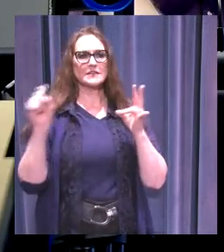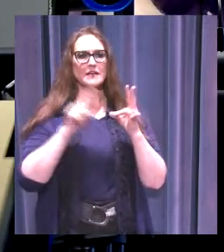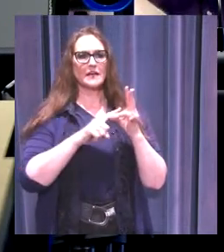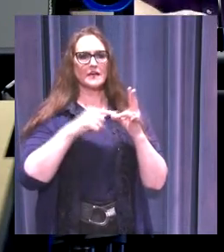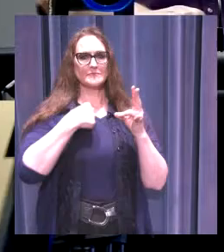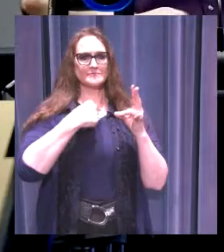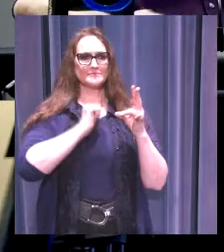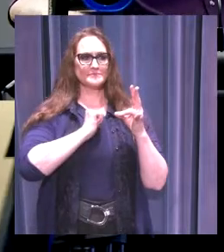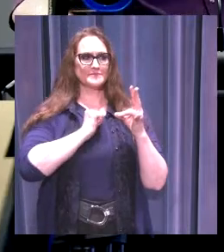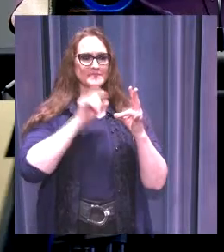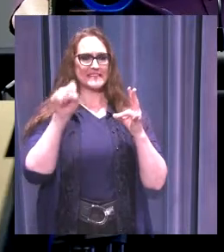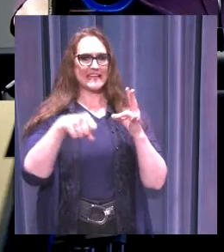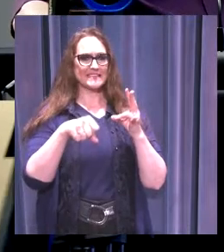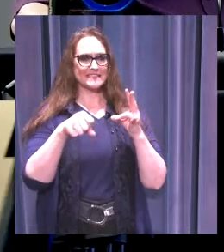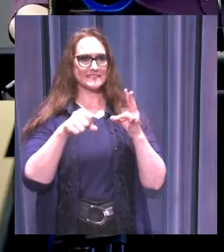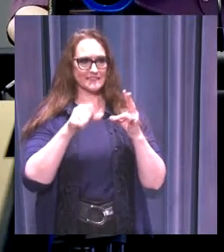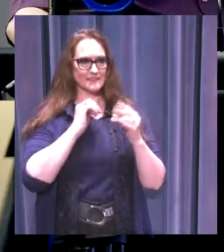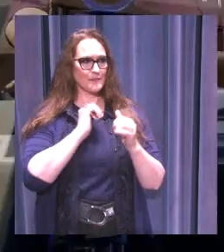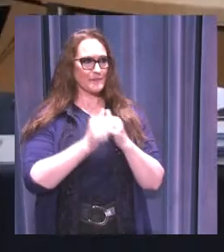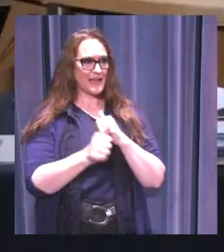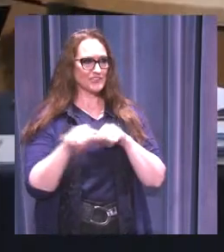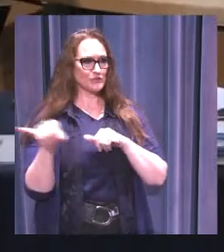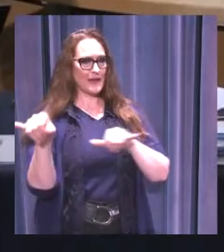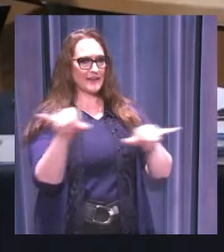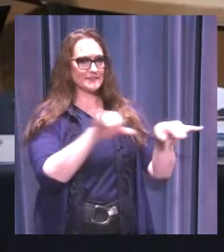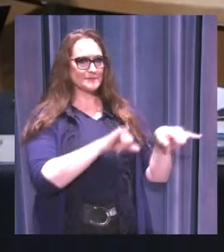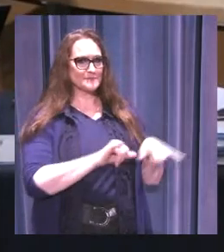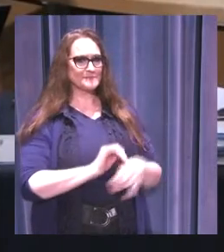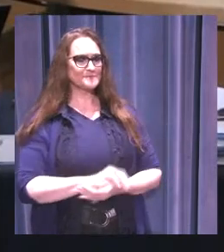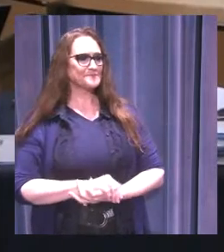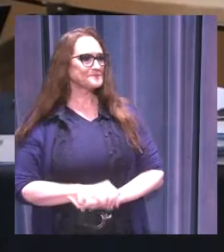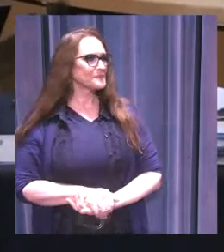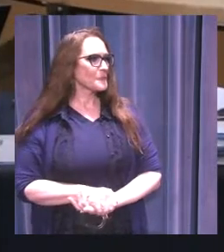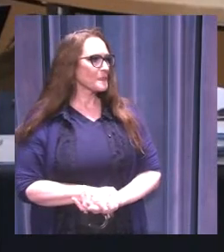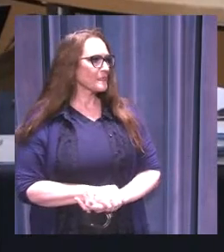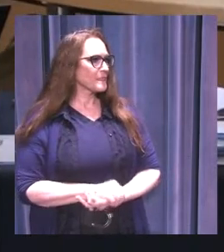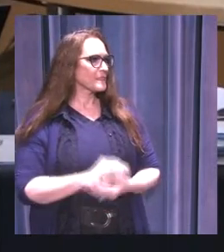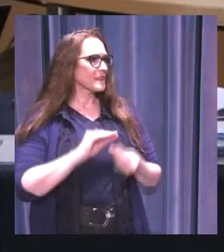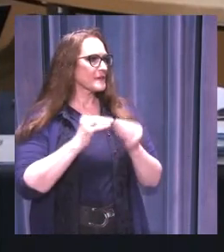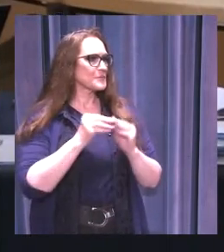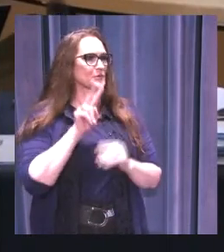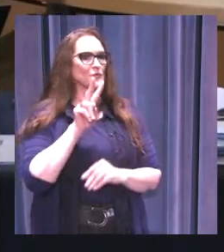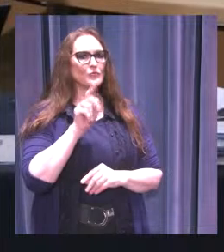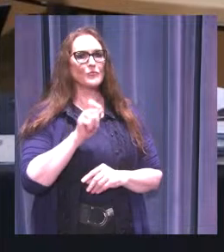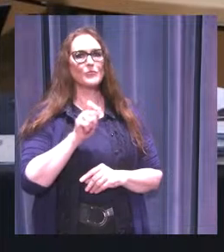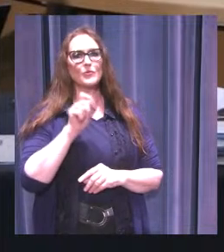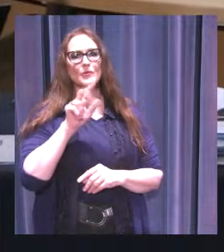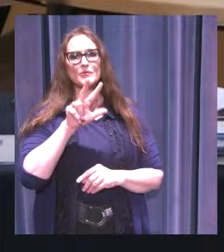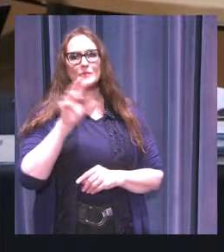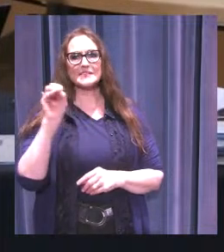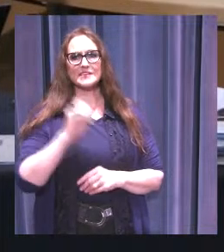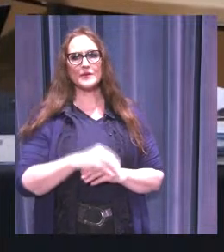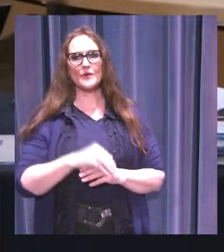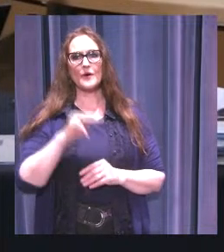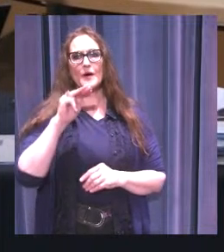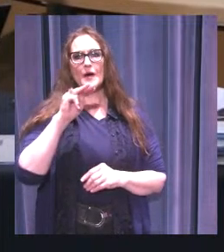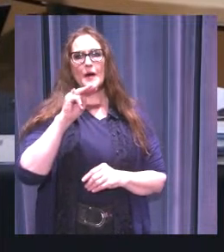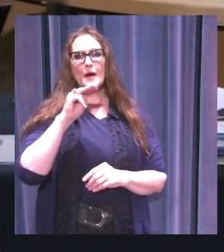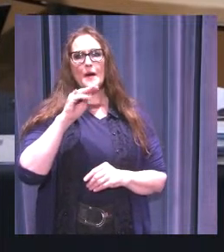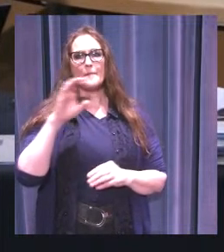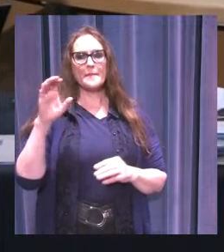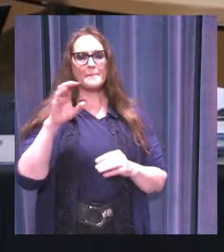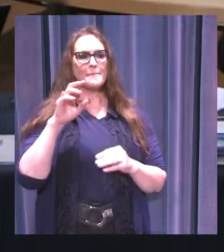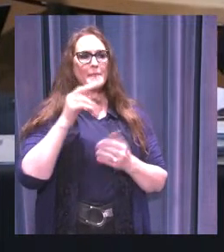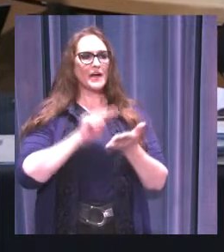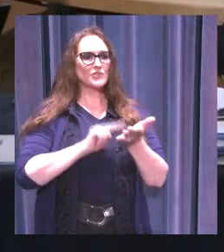Trustee Everman is also yes. Passed unanimously. Item 2.30, Mott Nurse Study